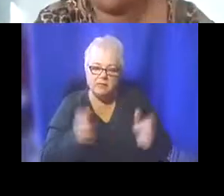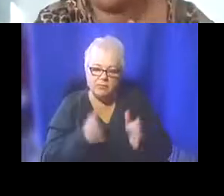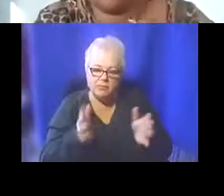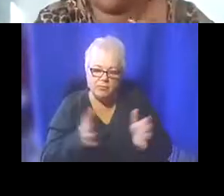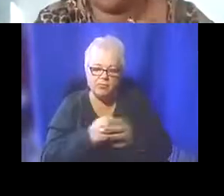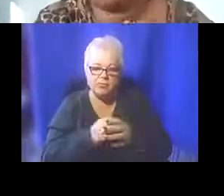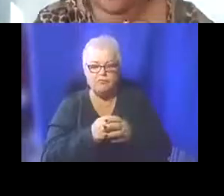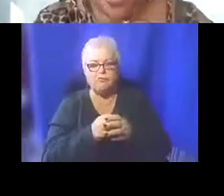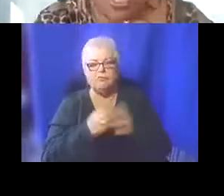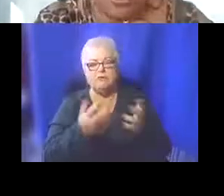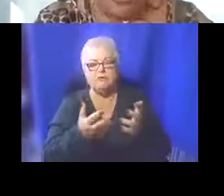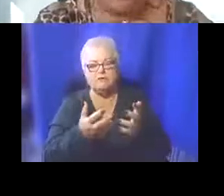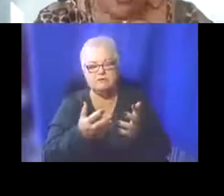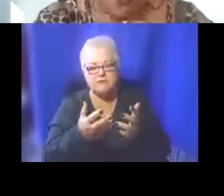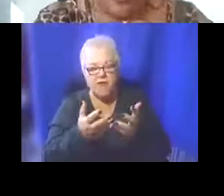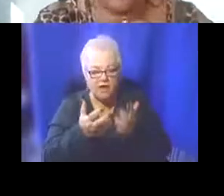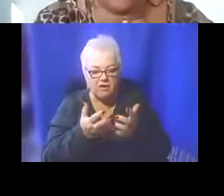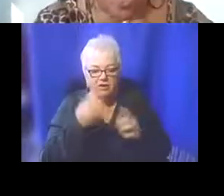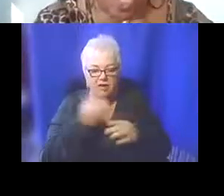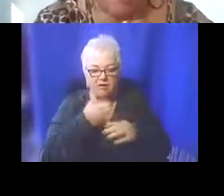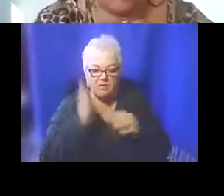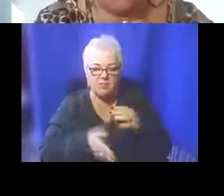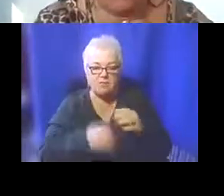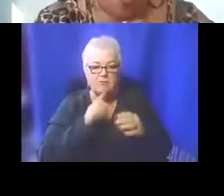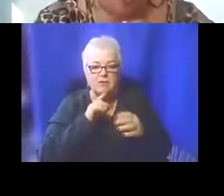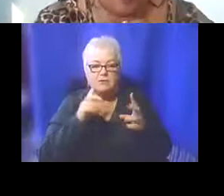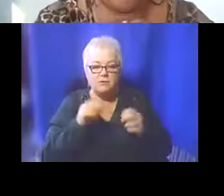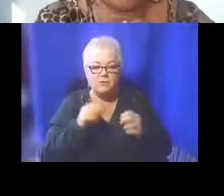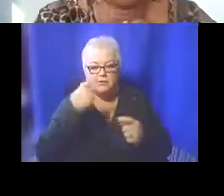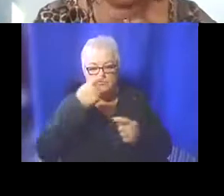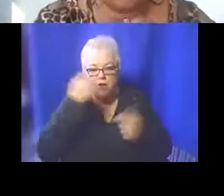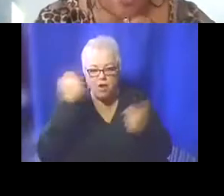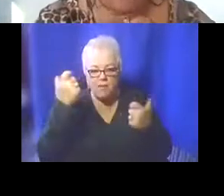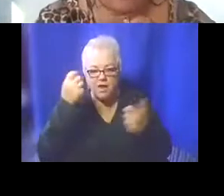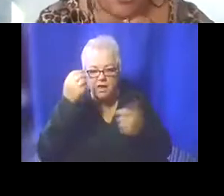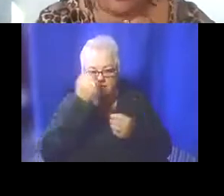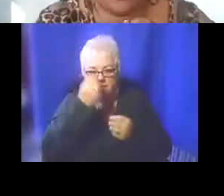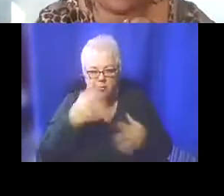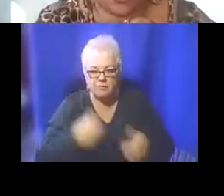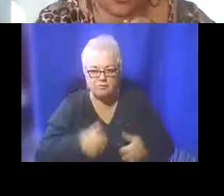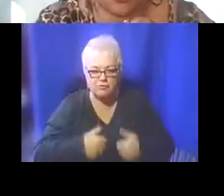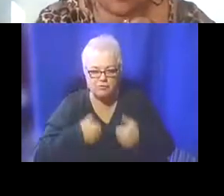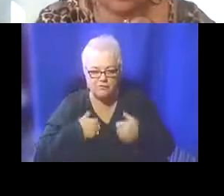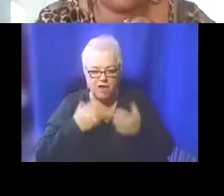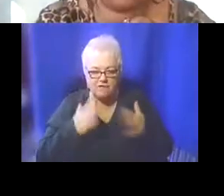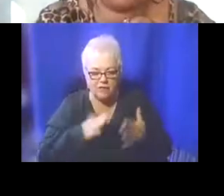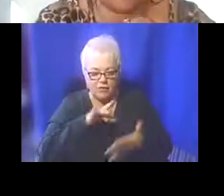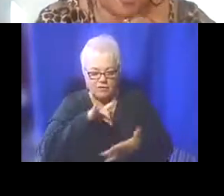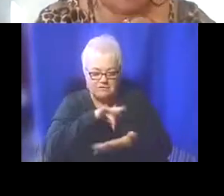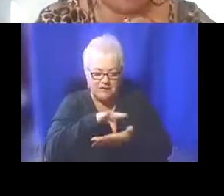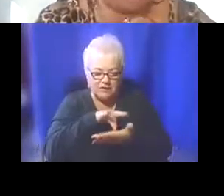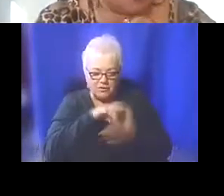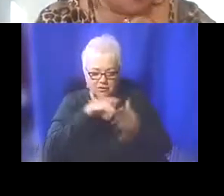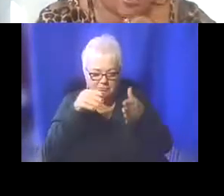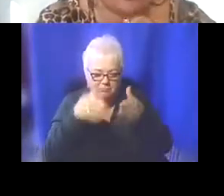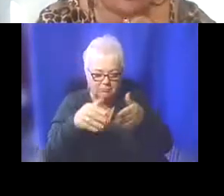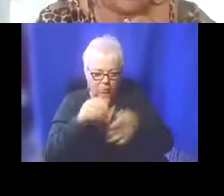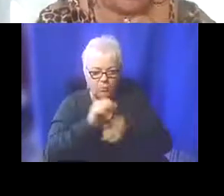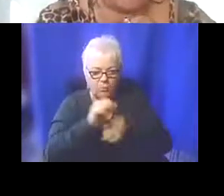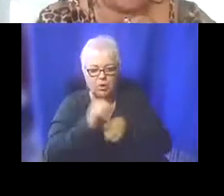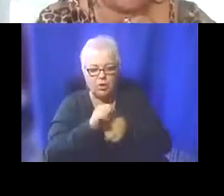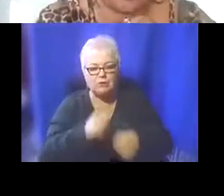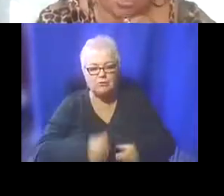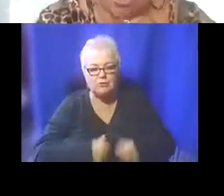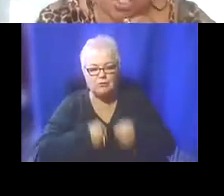outcomes. So if you're actually doing trauma-informed, survivor-centered work, survivors are more